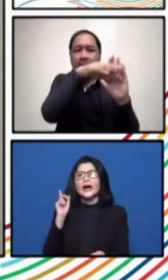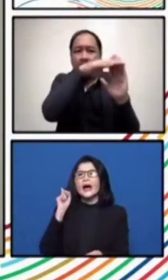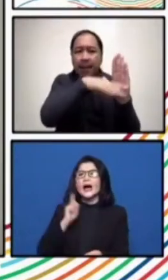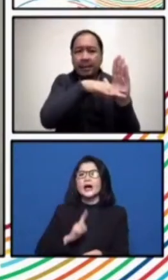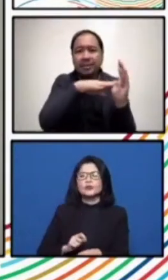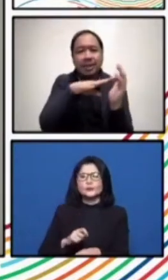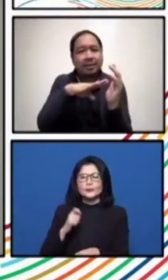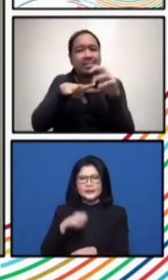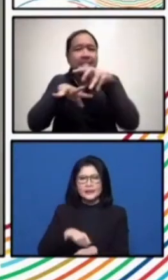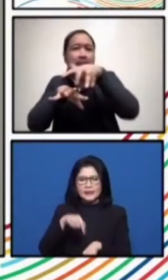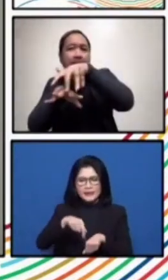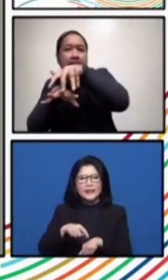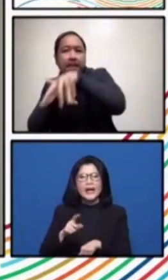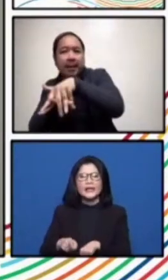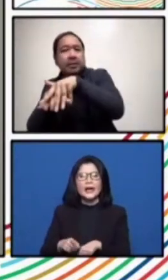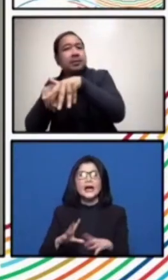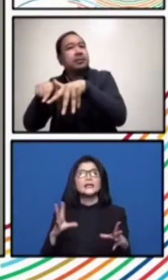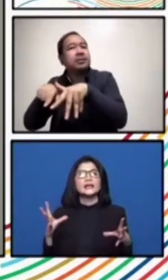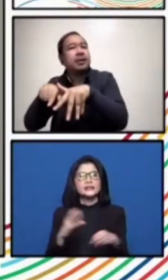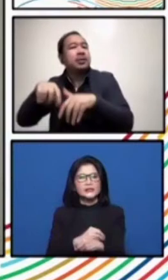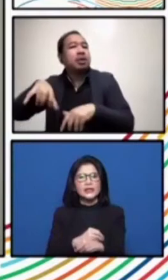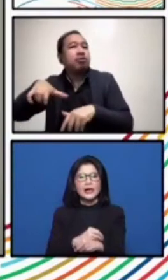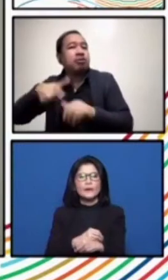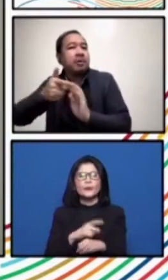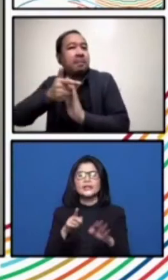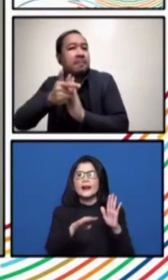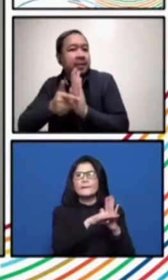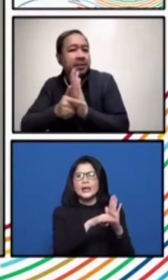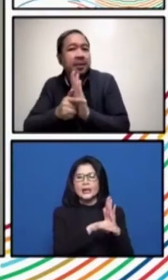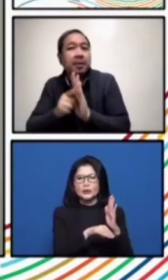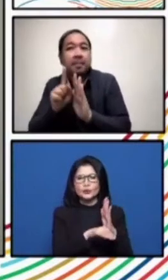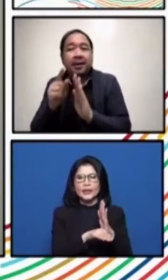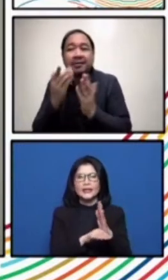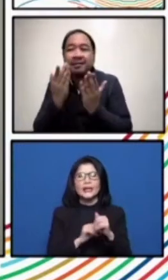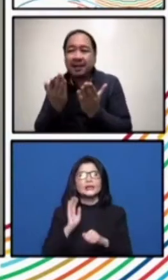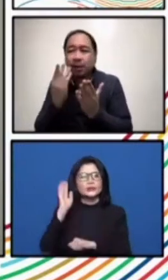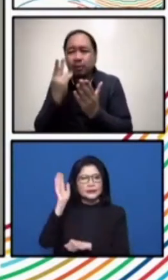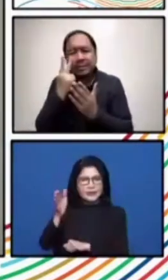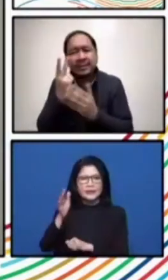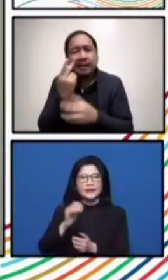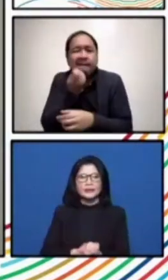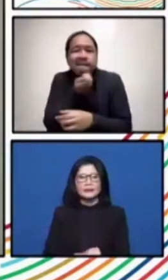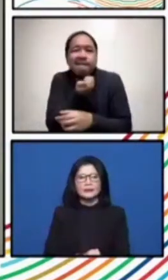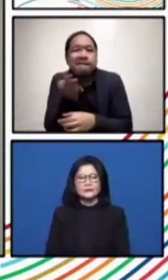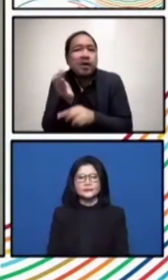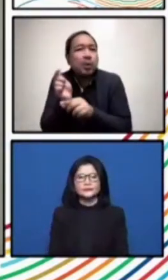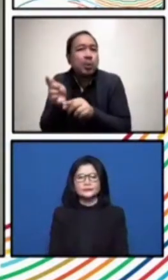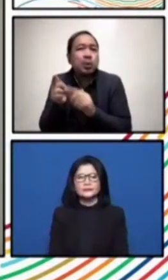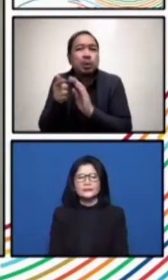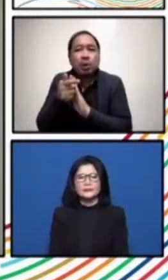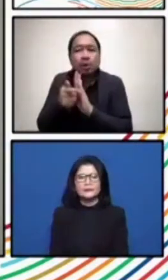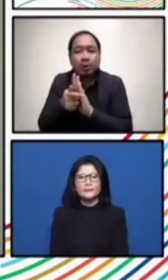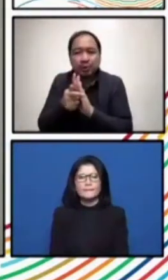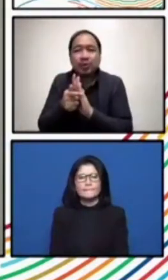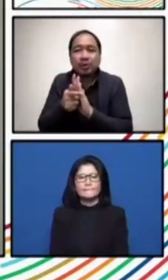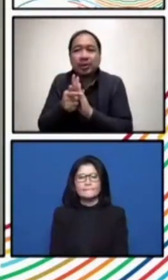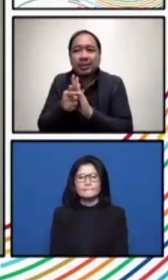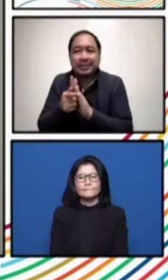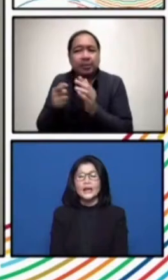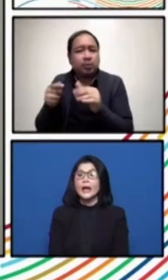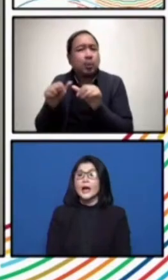and policy and that has occurred in only a couple of pieces of legislation despite quite a lot of Reform going on